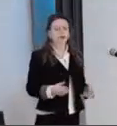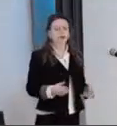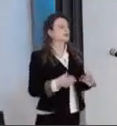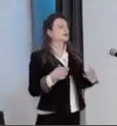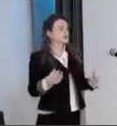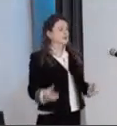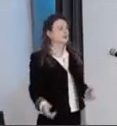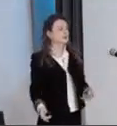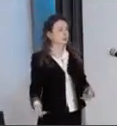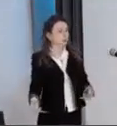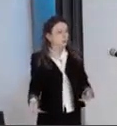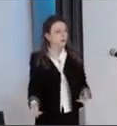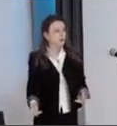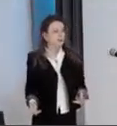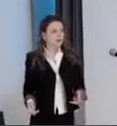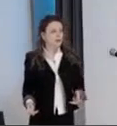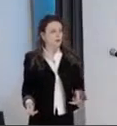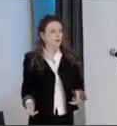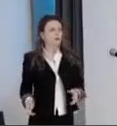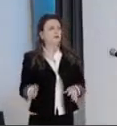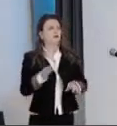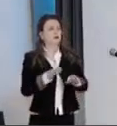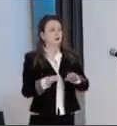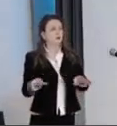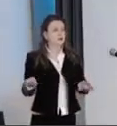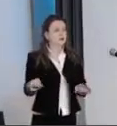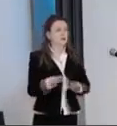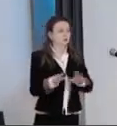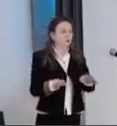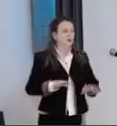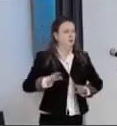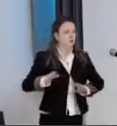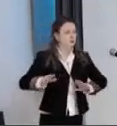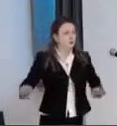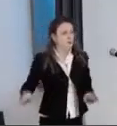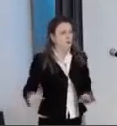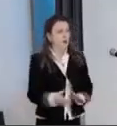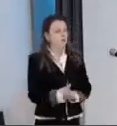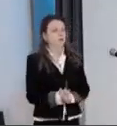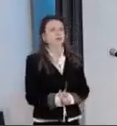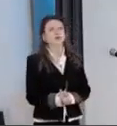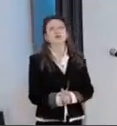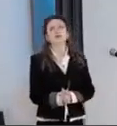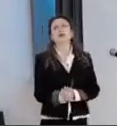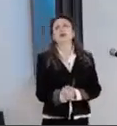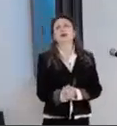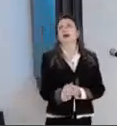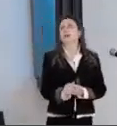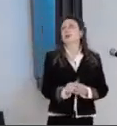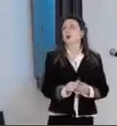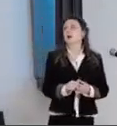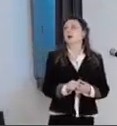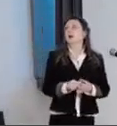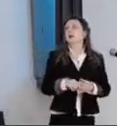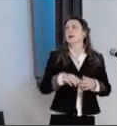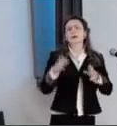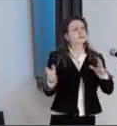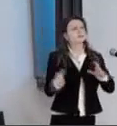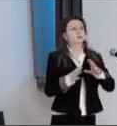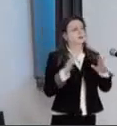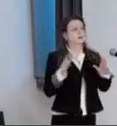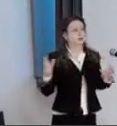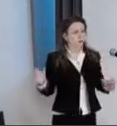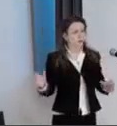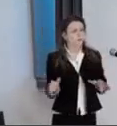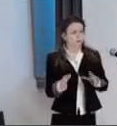by properly aesthetically appreciating nature. And here we start to tread sort of slippery grounds because